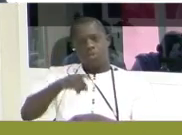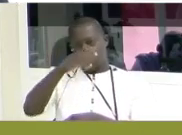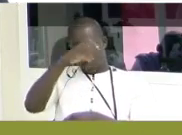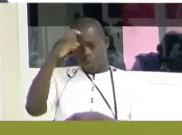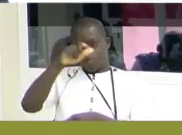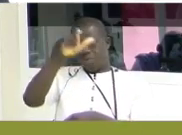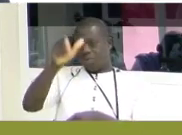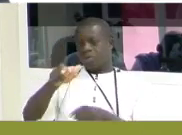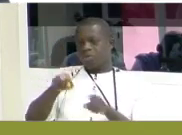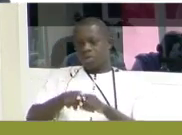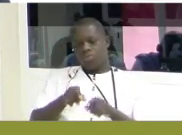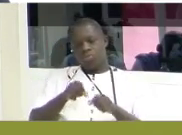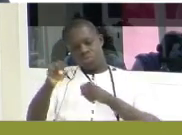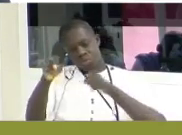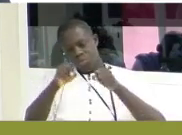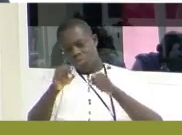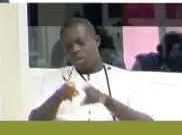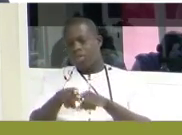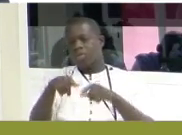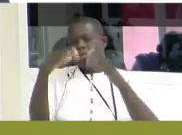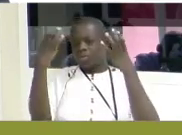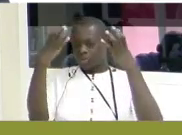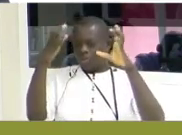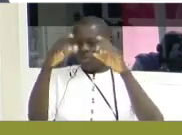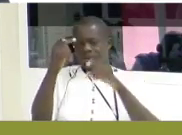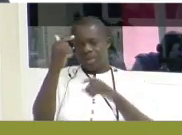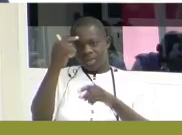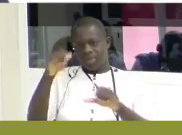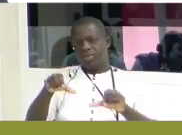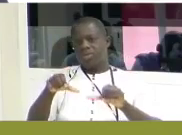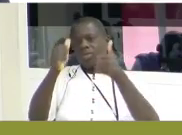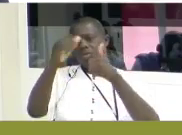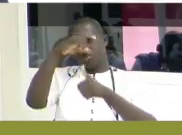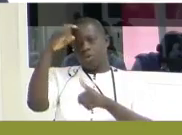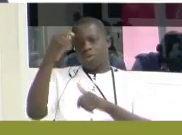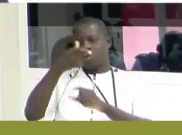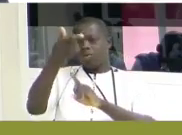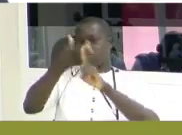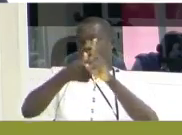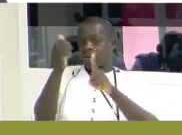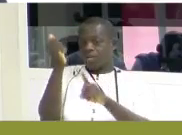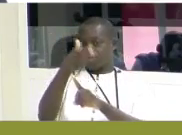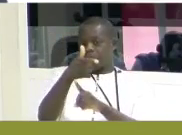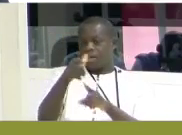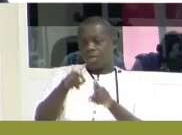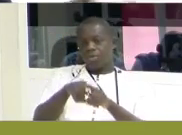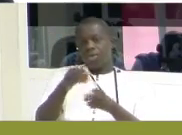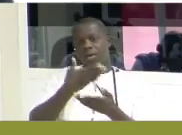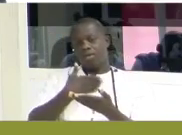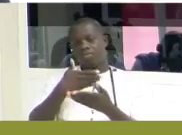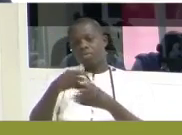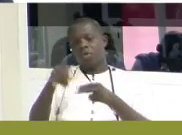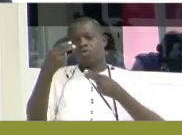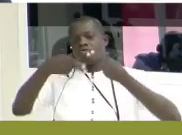I was staff. So I was still doing my daily beats, going around getting stories,